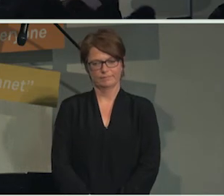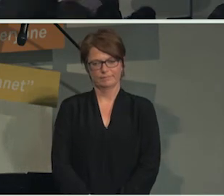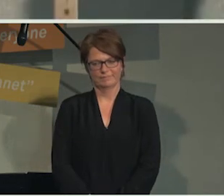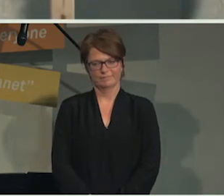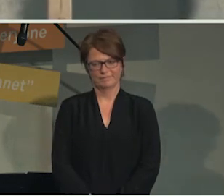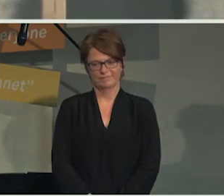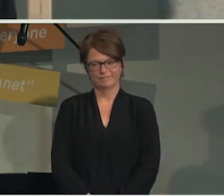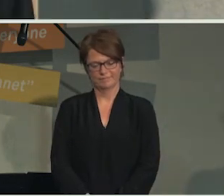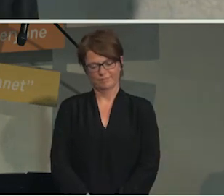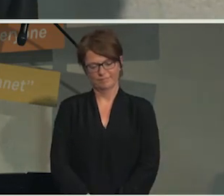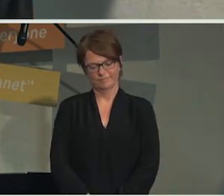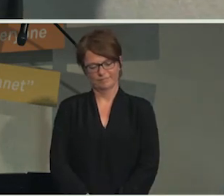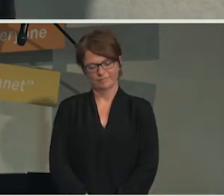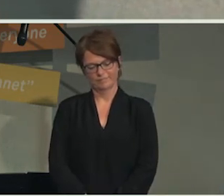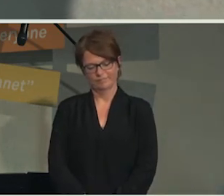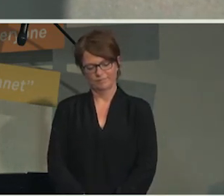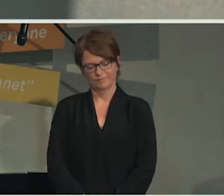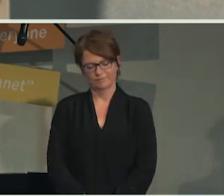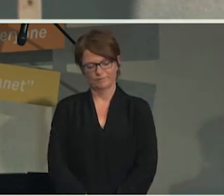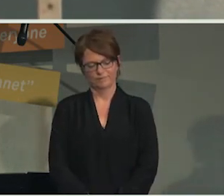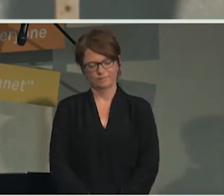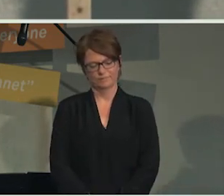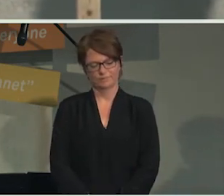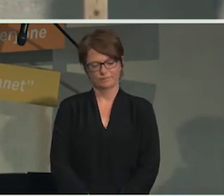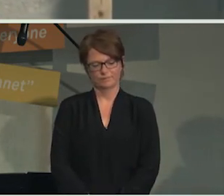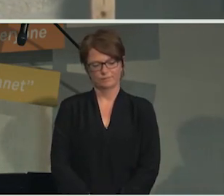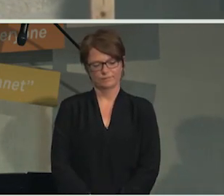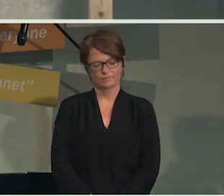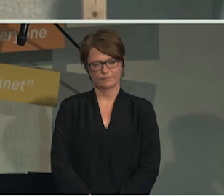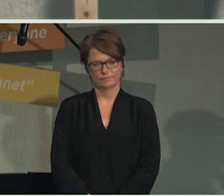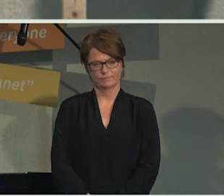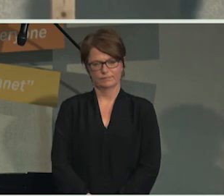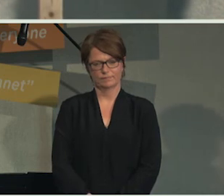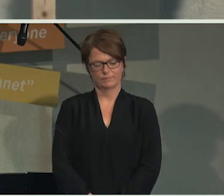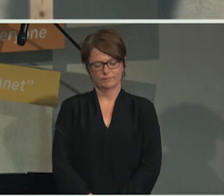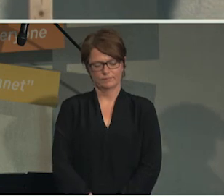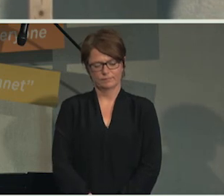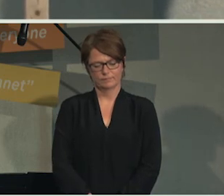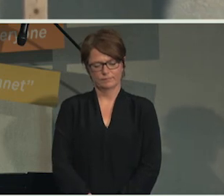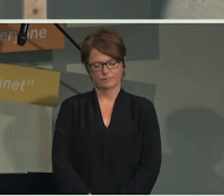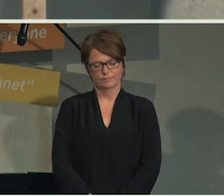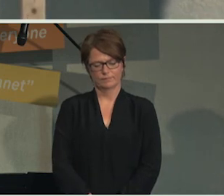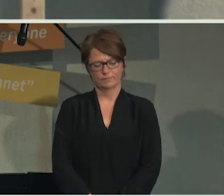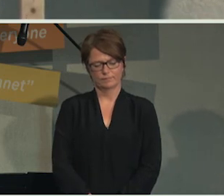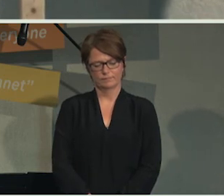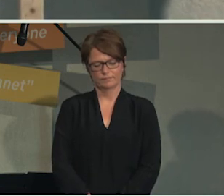And now let's the party begin. So I want to introduce our MC for the evening, who's Mayoa.